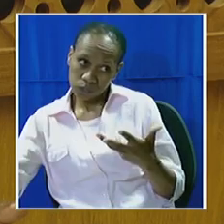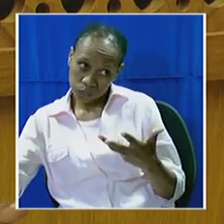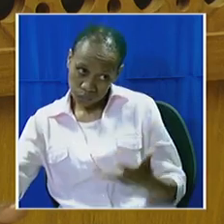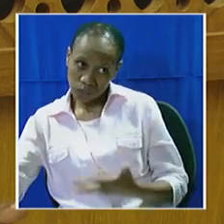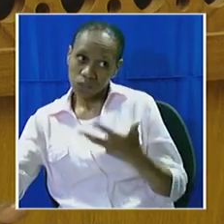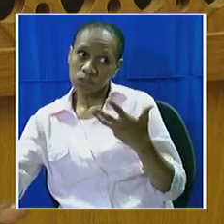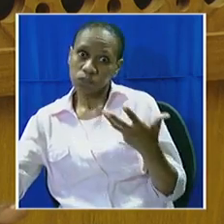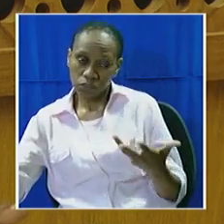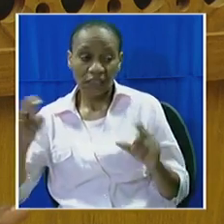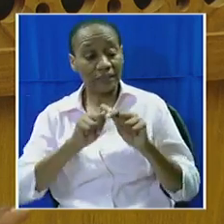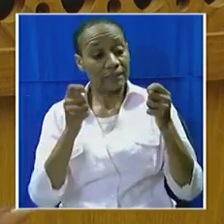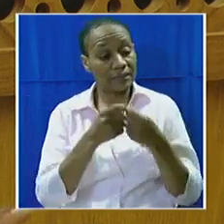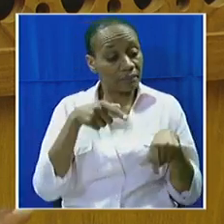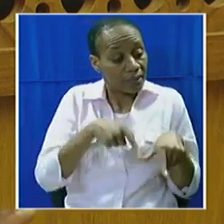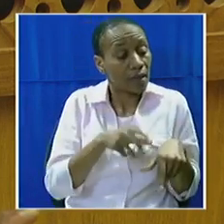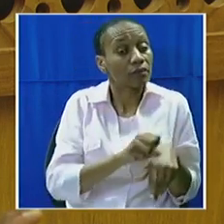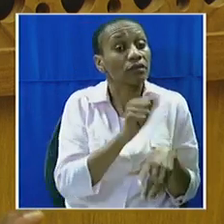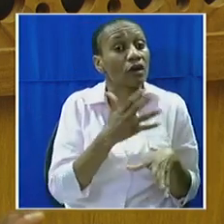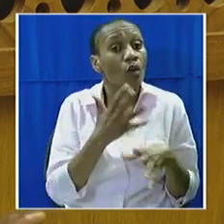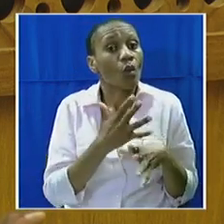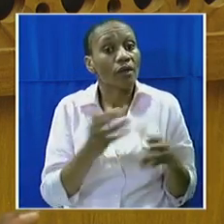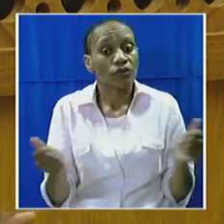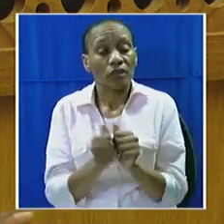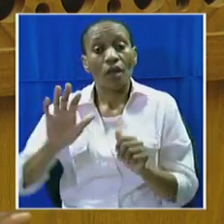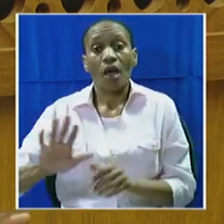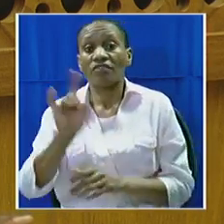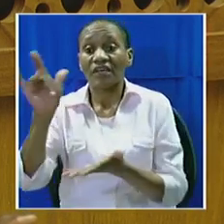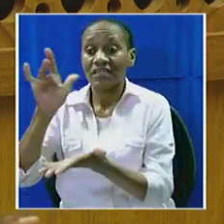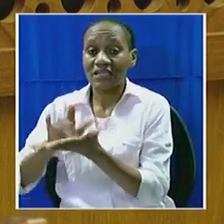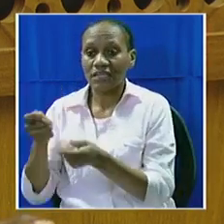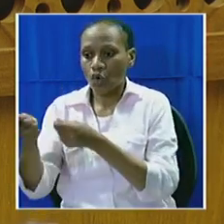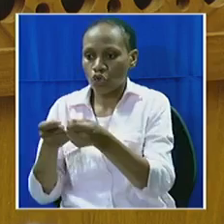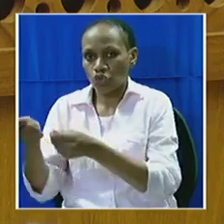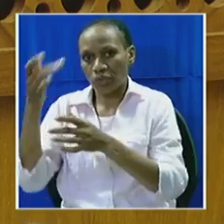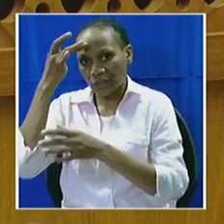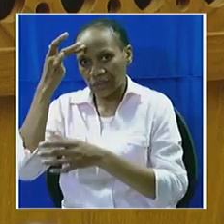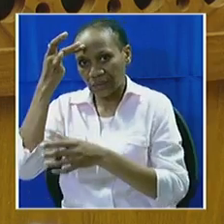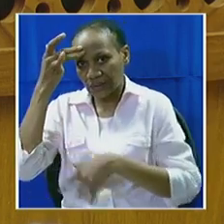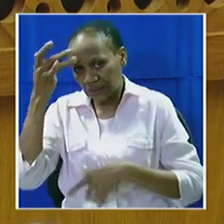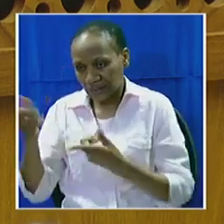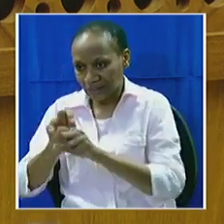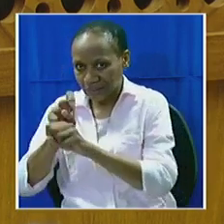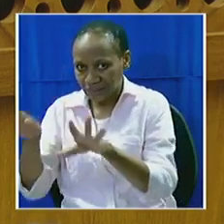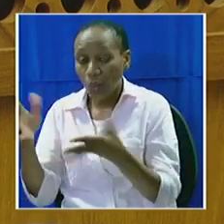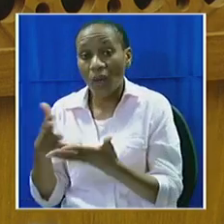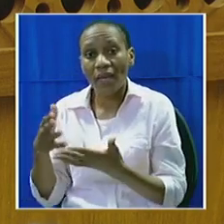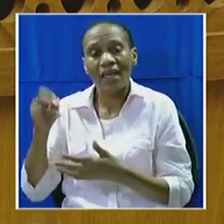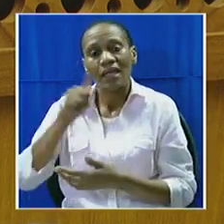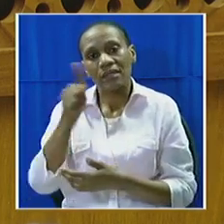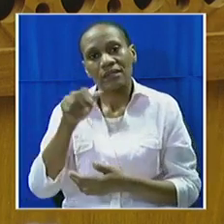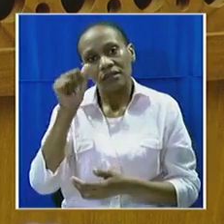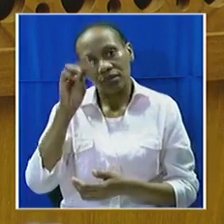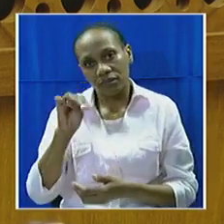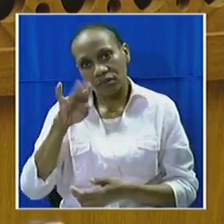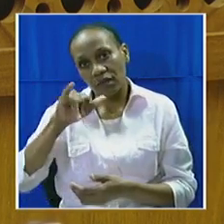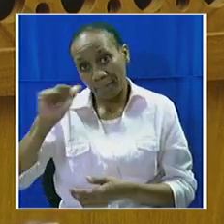our scientists here have partnered with the Africa Centers for Disease Control and the Regional Collaboration Center in Zambia to support the